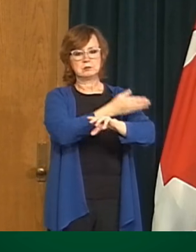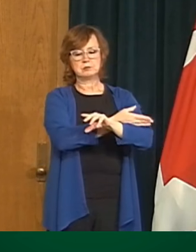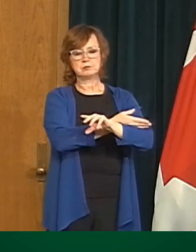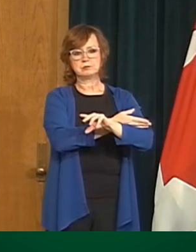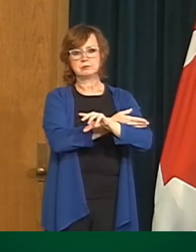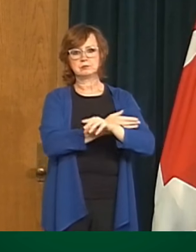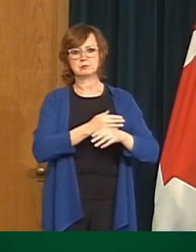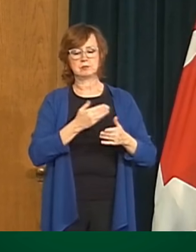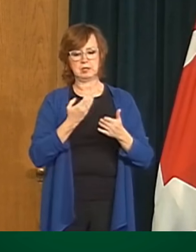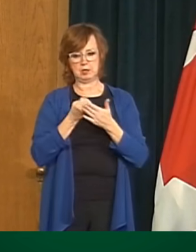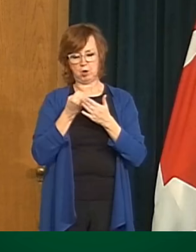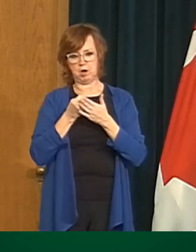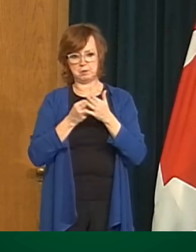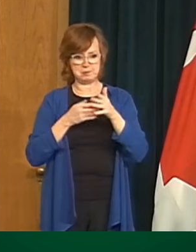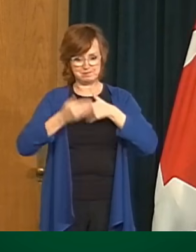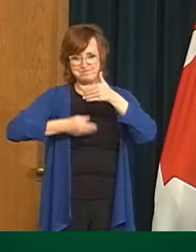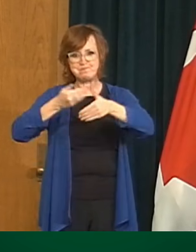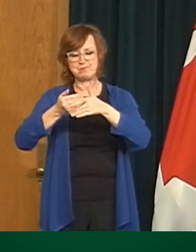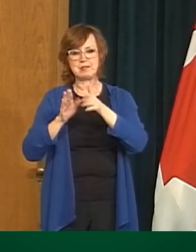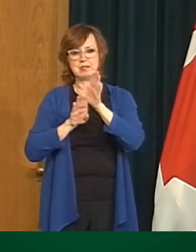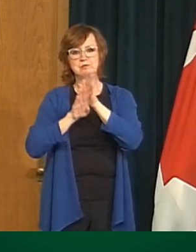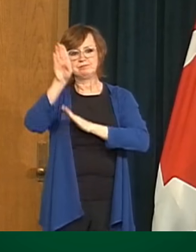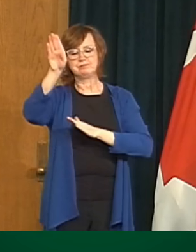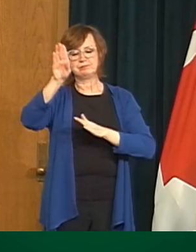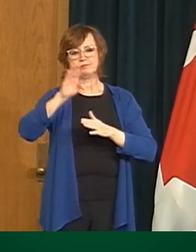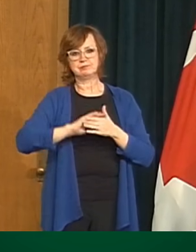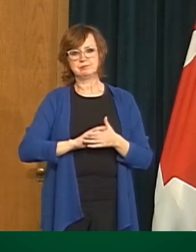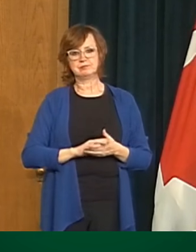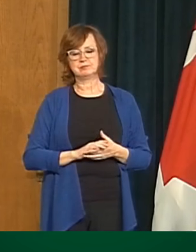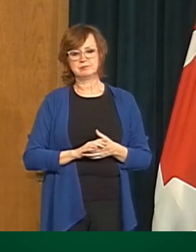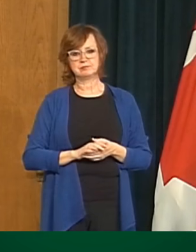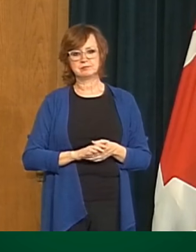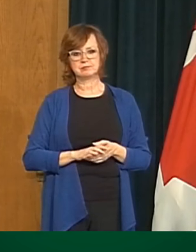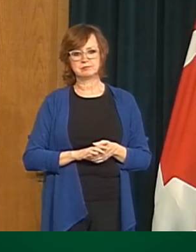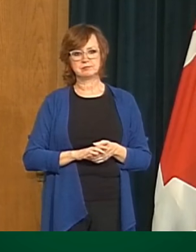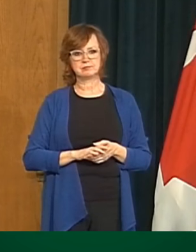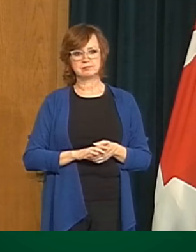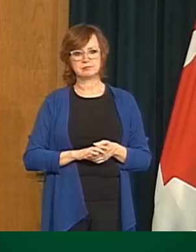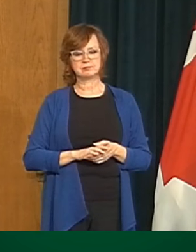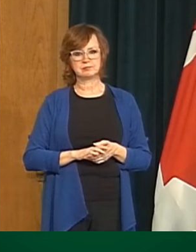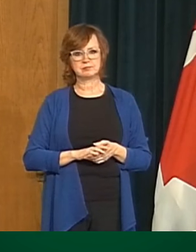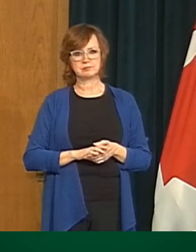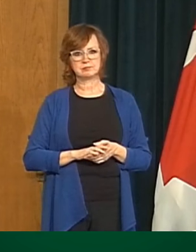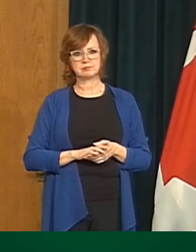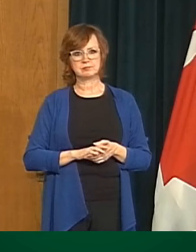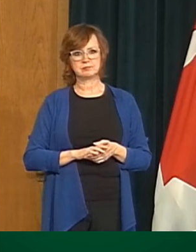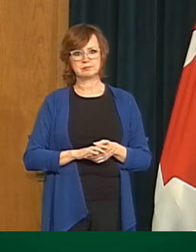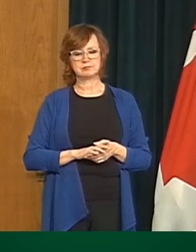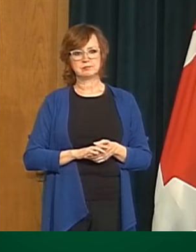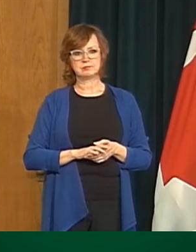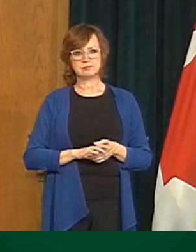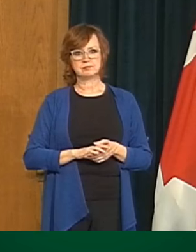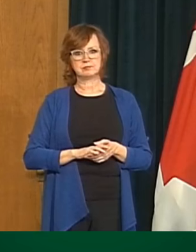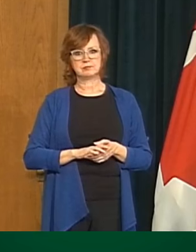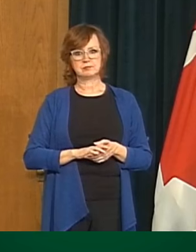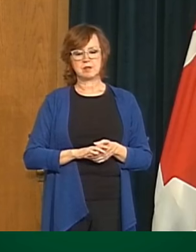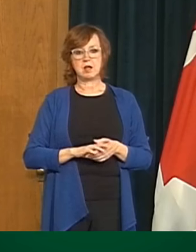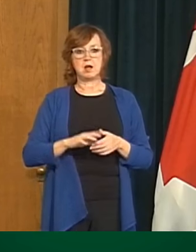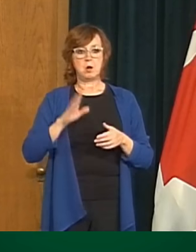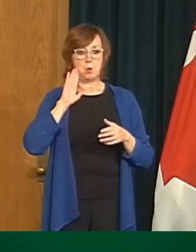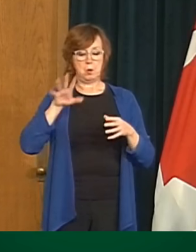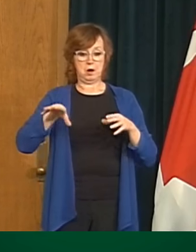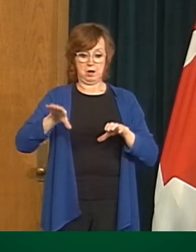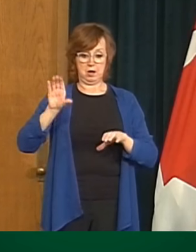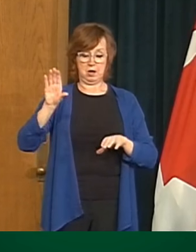amplify that economy here in our province, to add to the investment that we know will come from